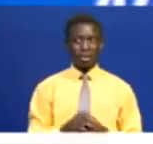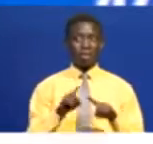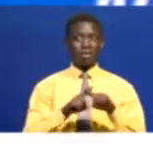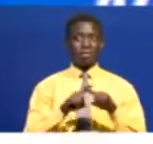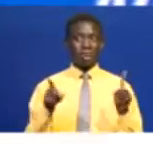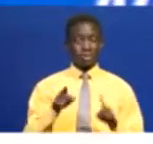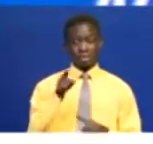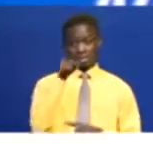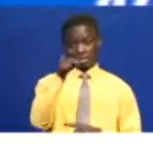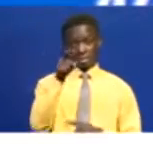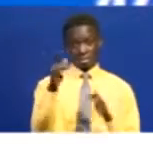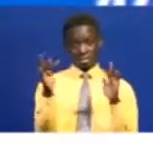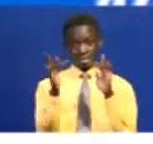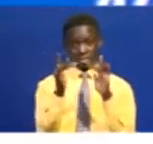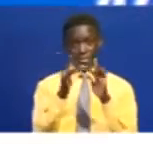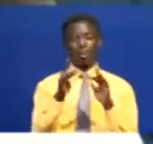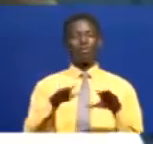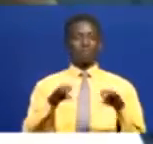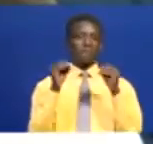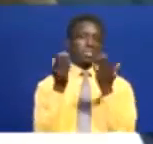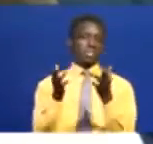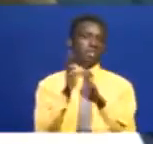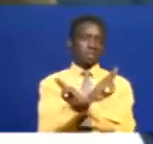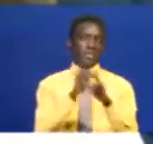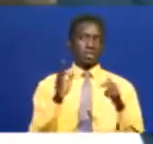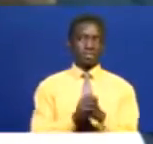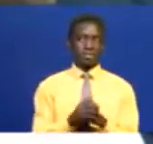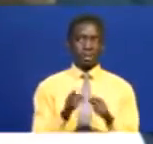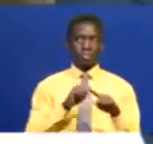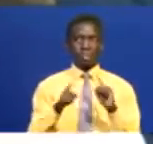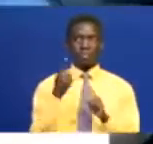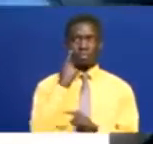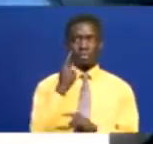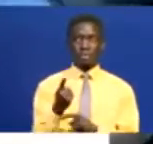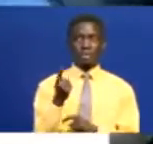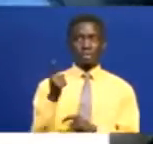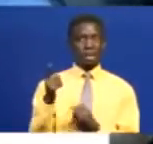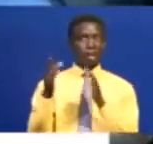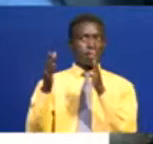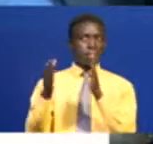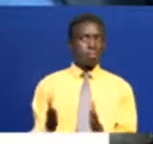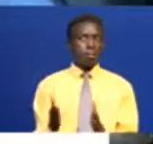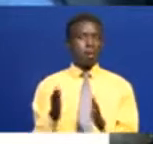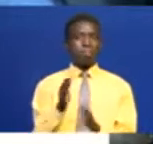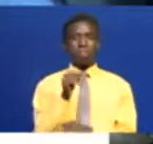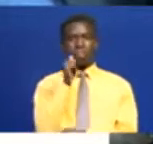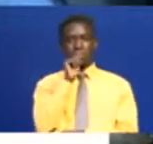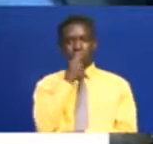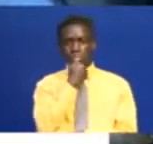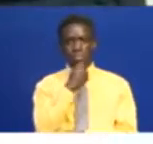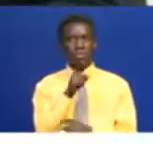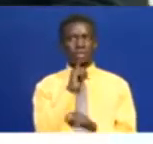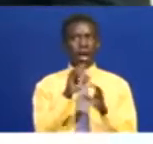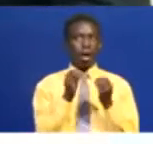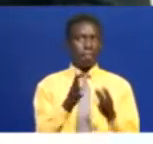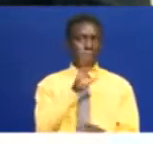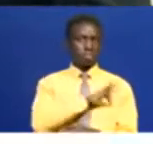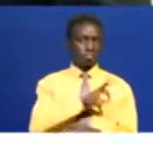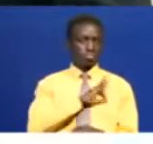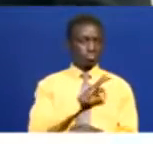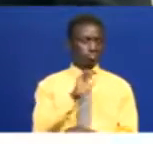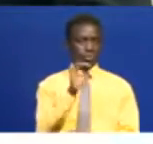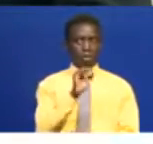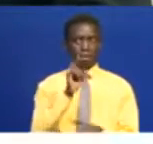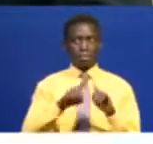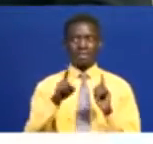Lakini hapo kwa mtandao utawapata. Mwendo, however, did not disclose how much each club is said to earn from the deal, but said they